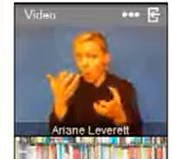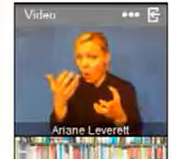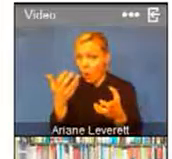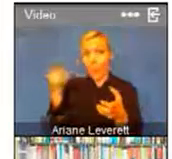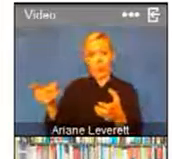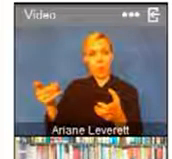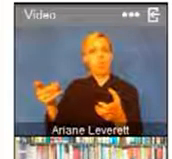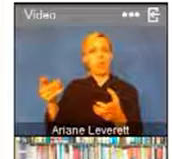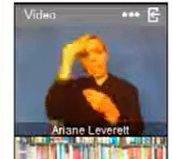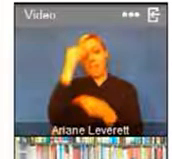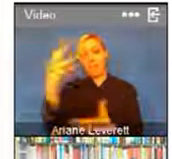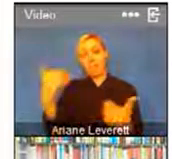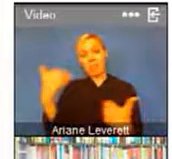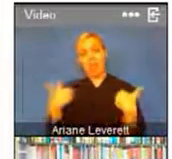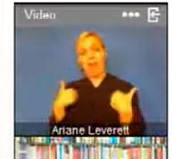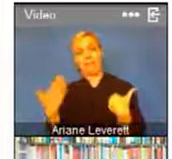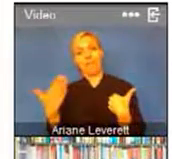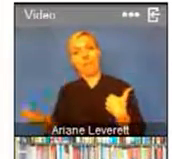than 20%.